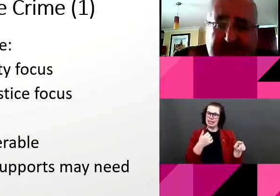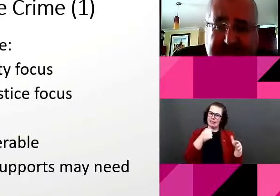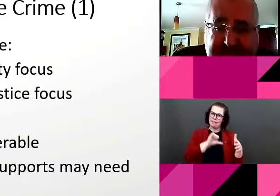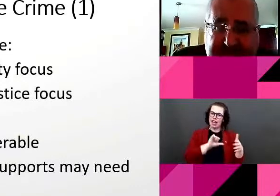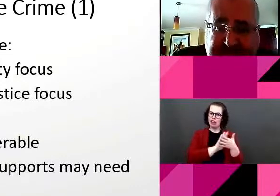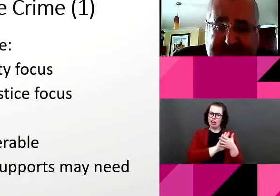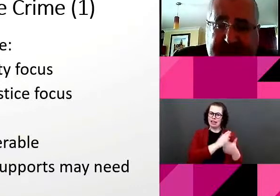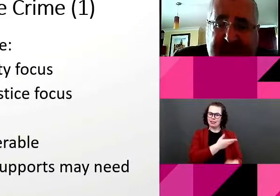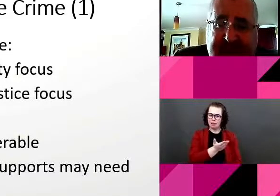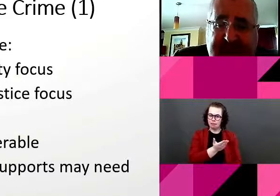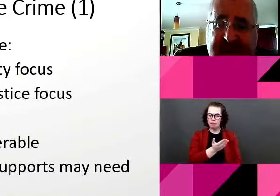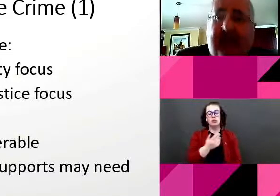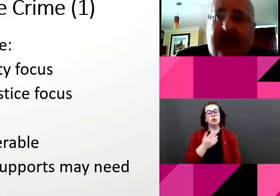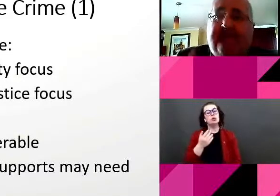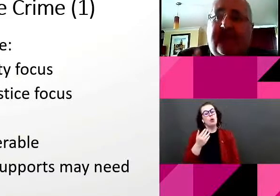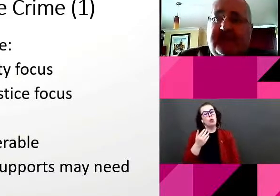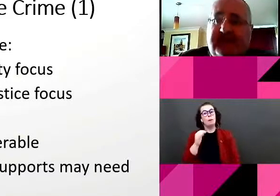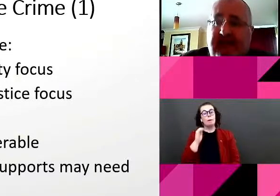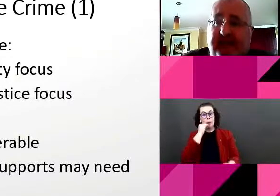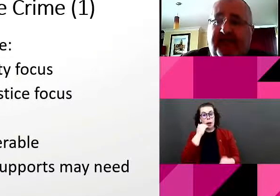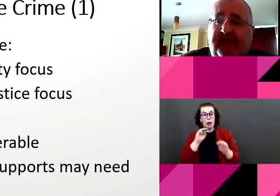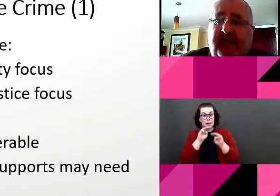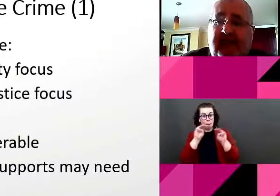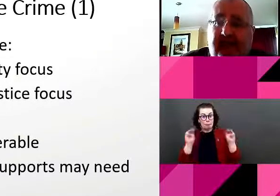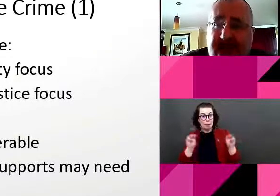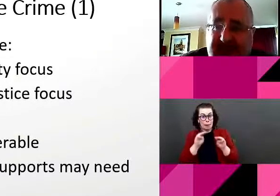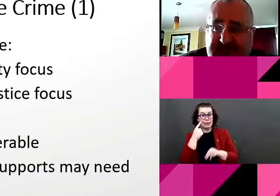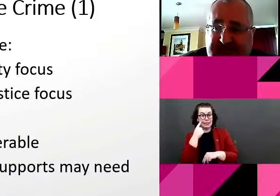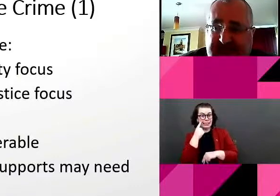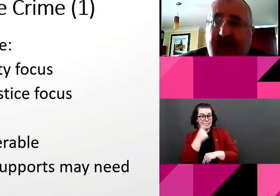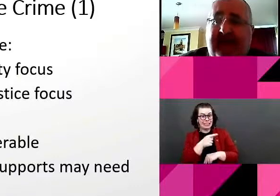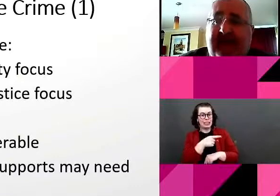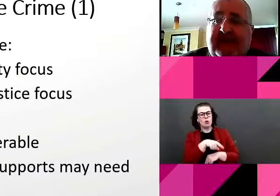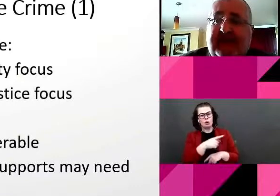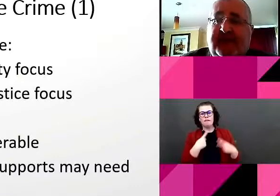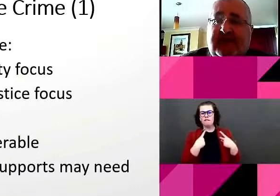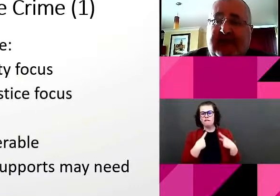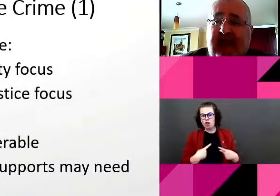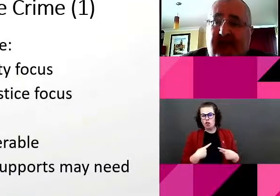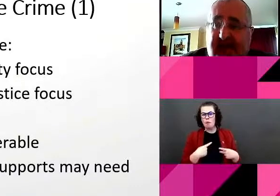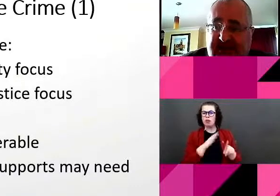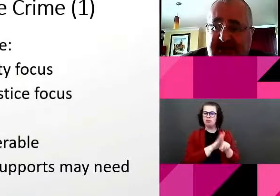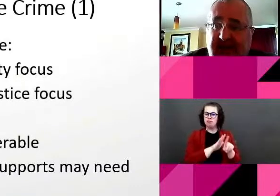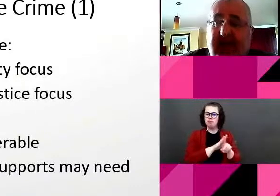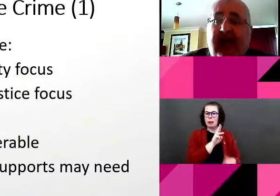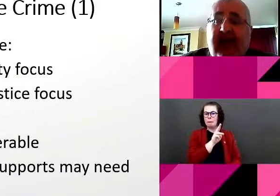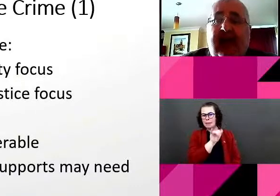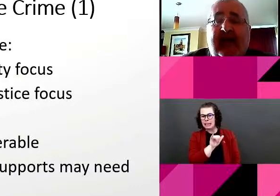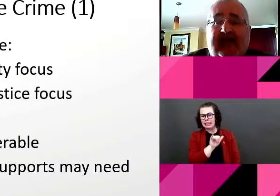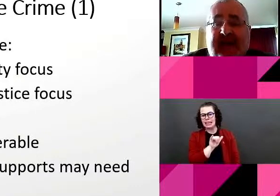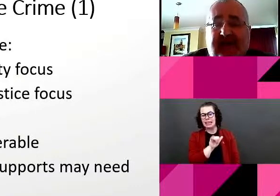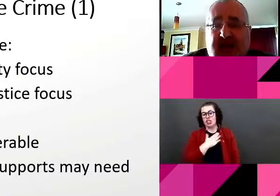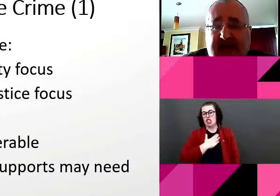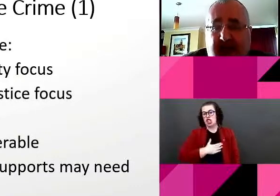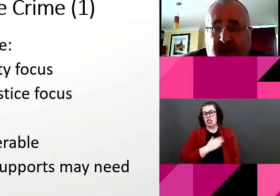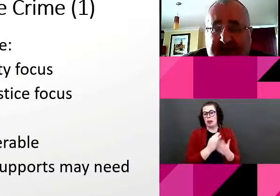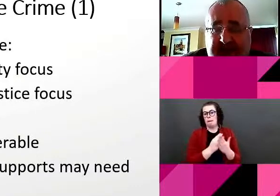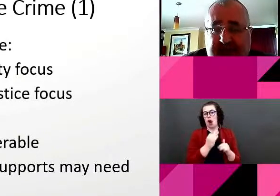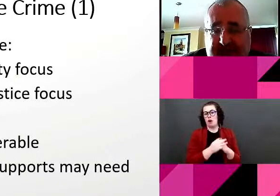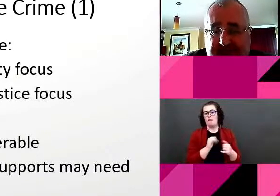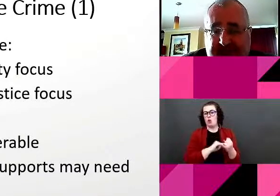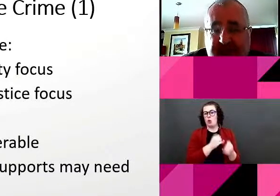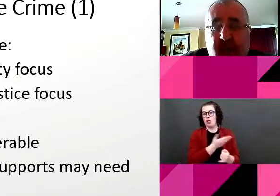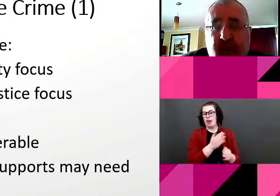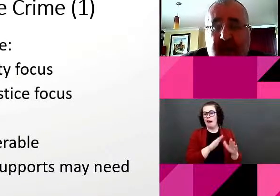see disability and perceive vulnerability as if it was inherent, that what